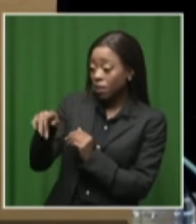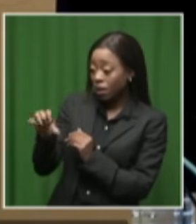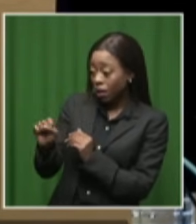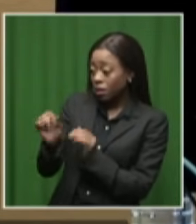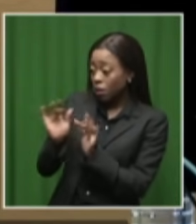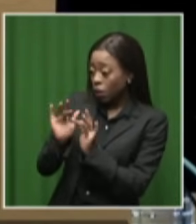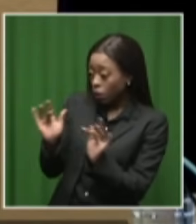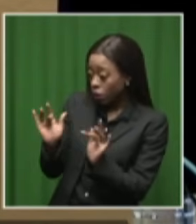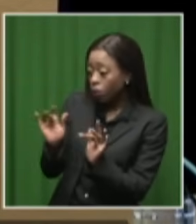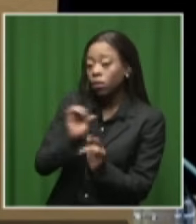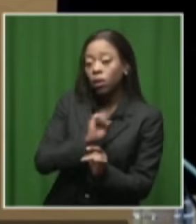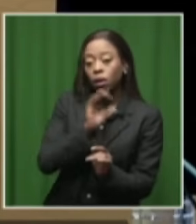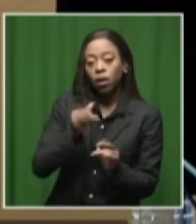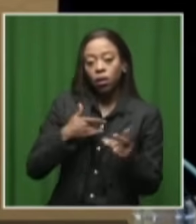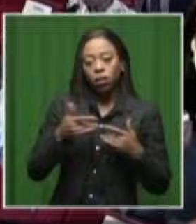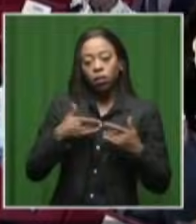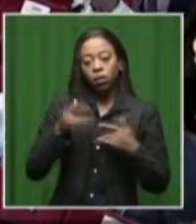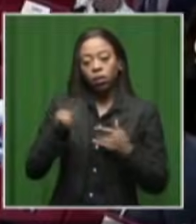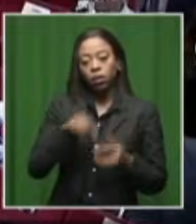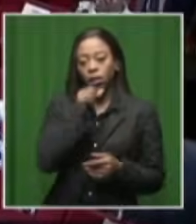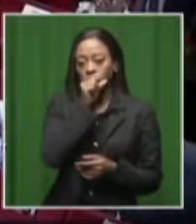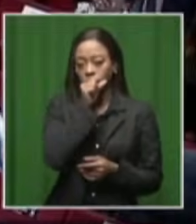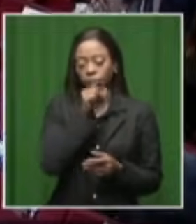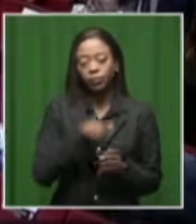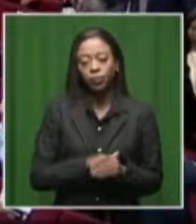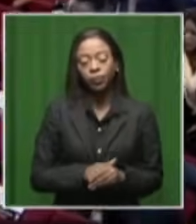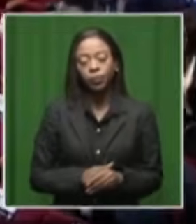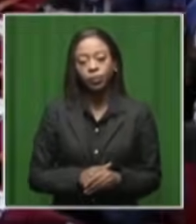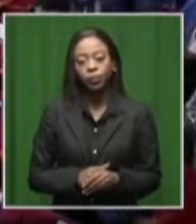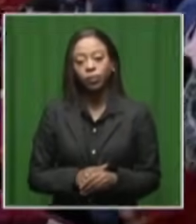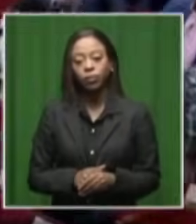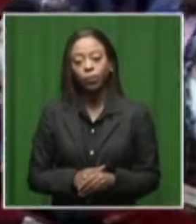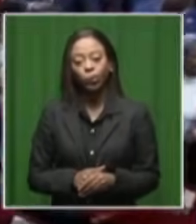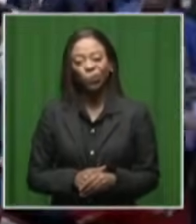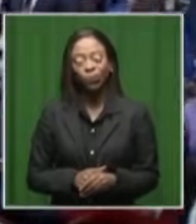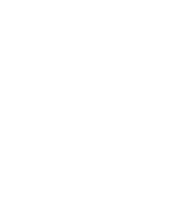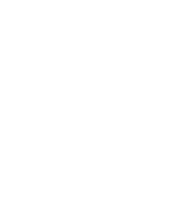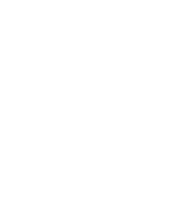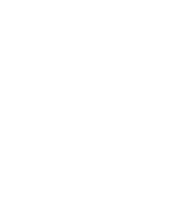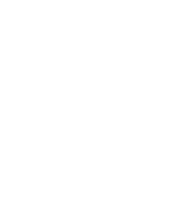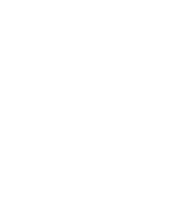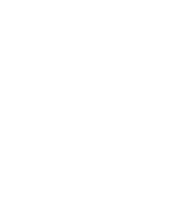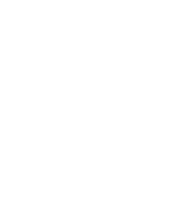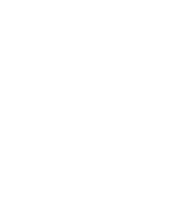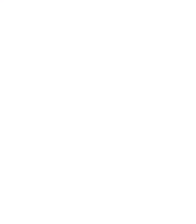should be worried. Nothando Makutulela, SABC News, Johannesburg.